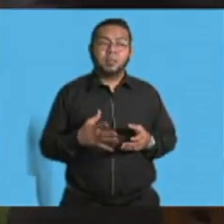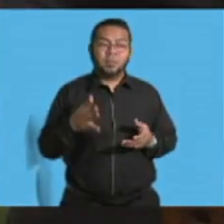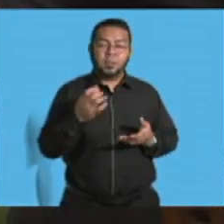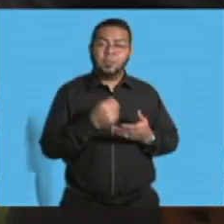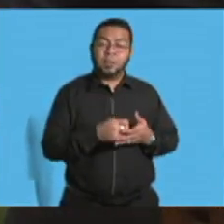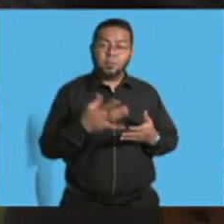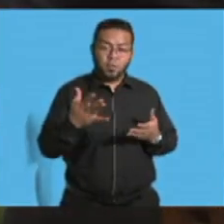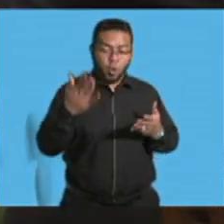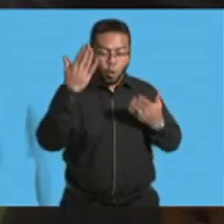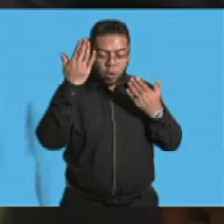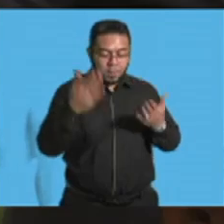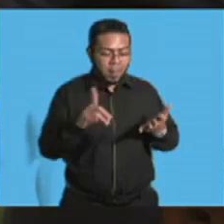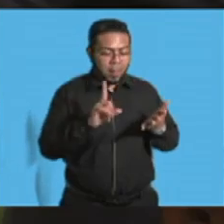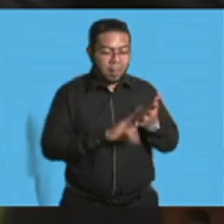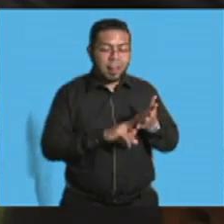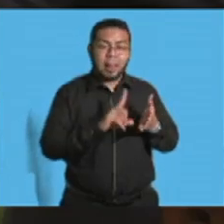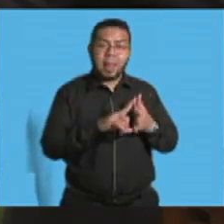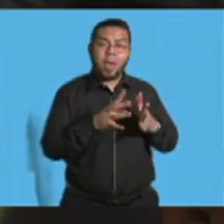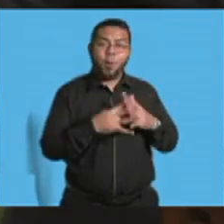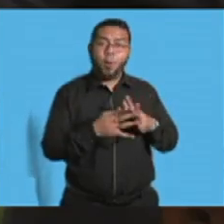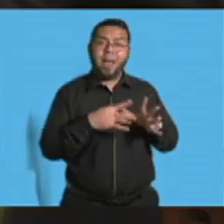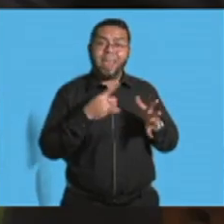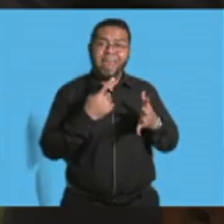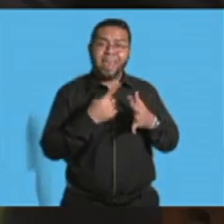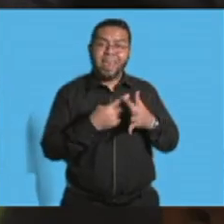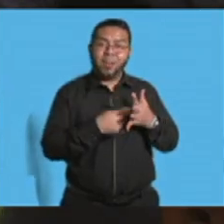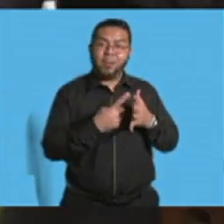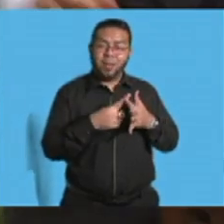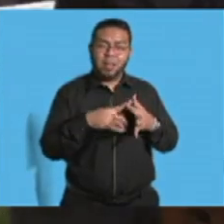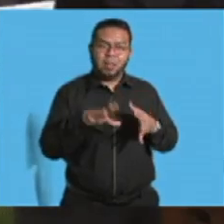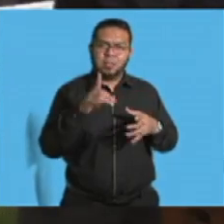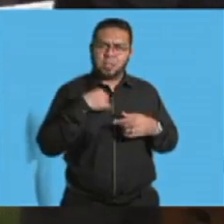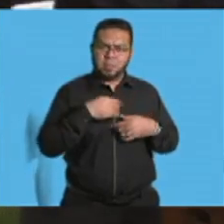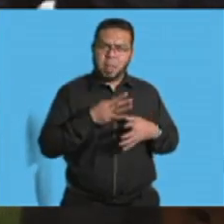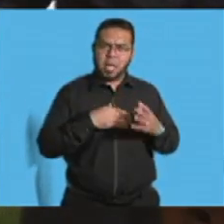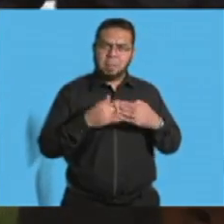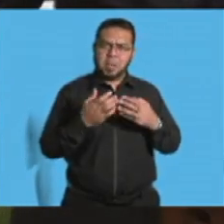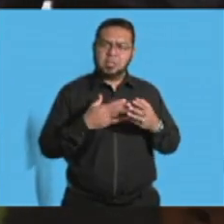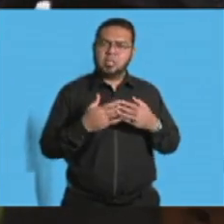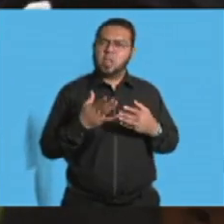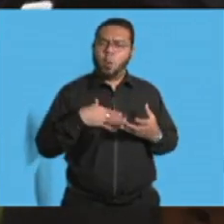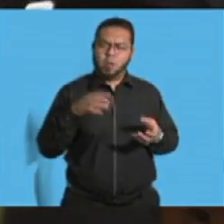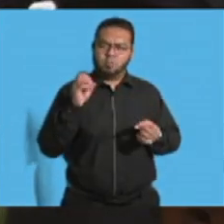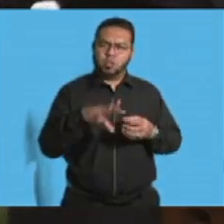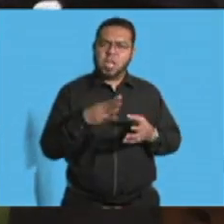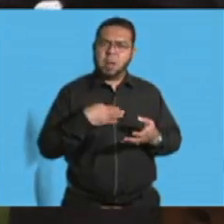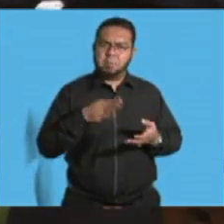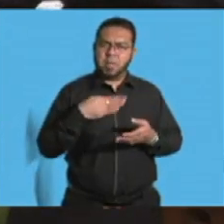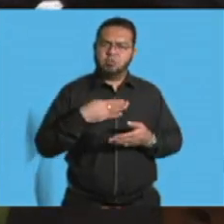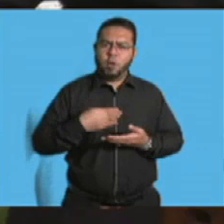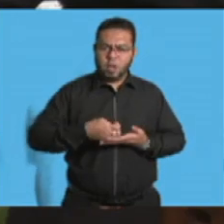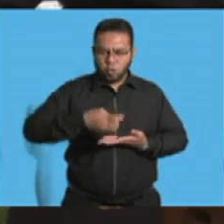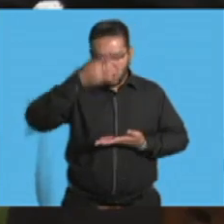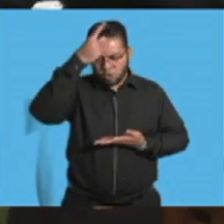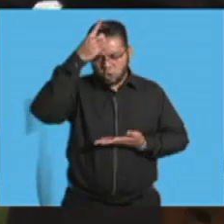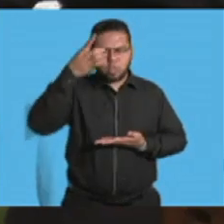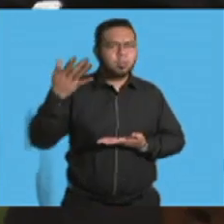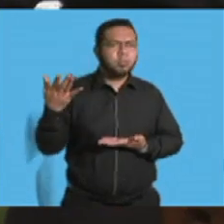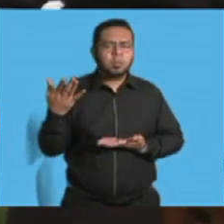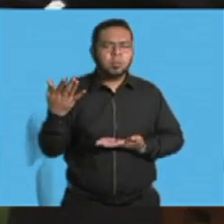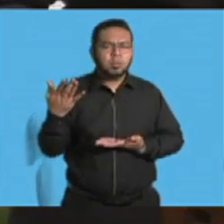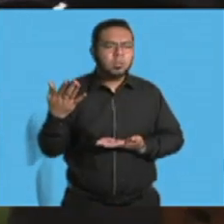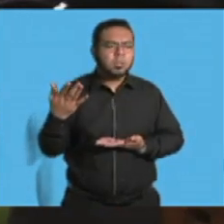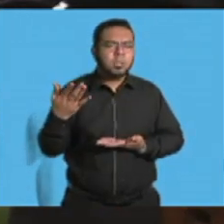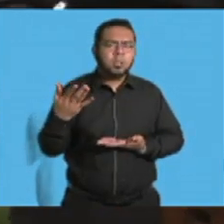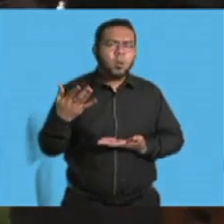Lawere, in his capacity, said, why isn't it put in Ministry of Education? It's a loan. Loans